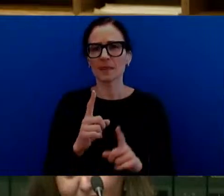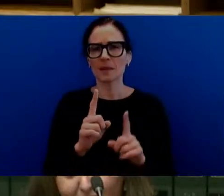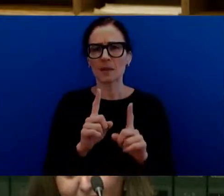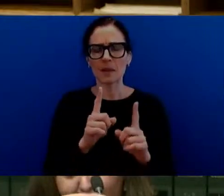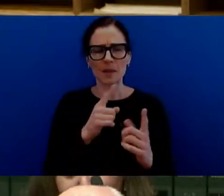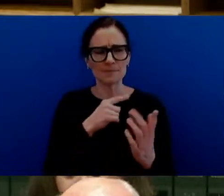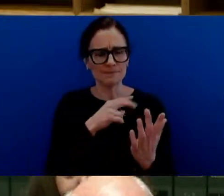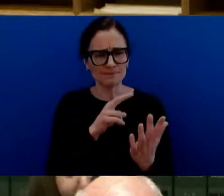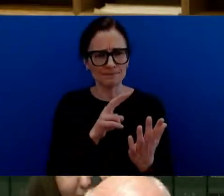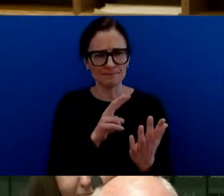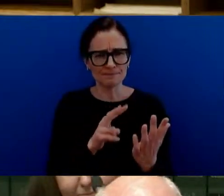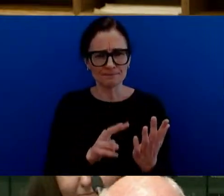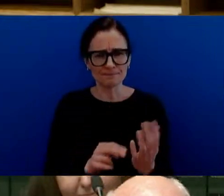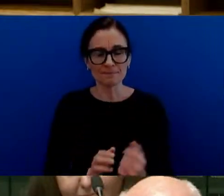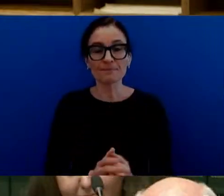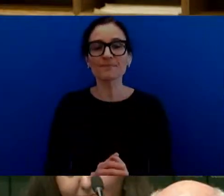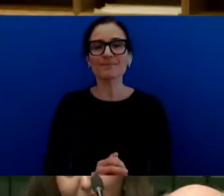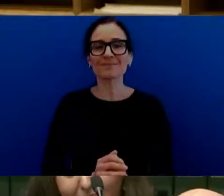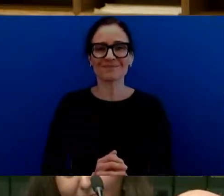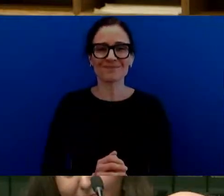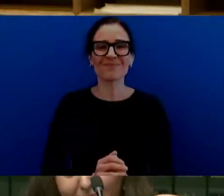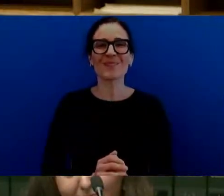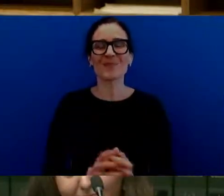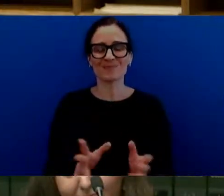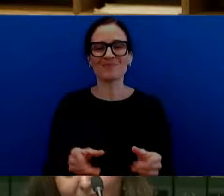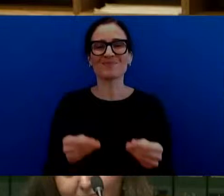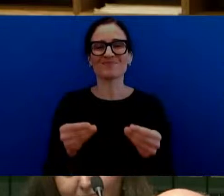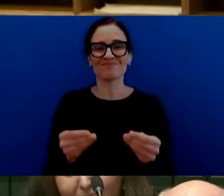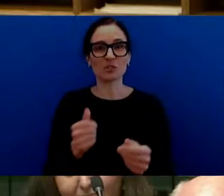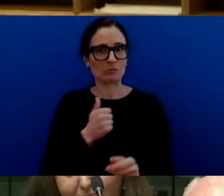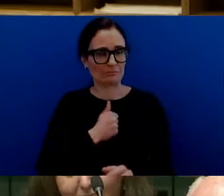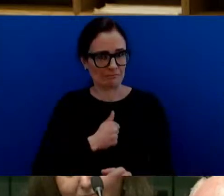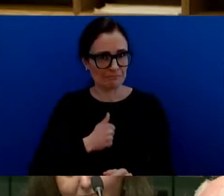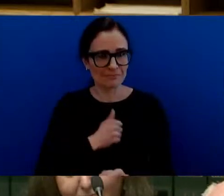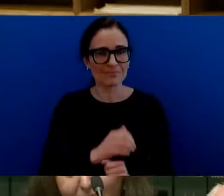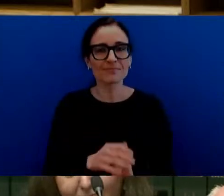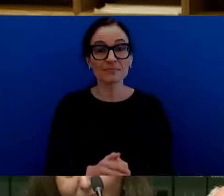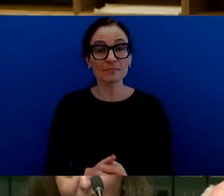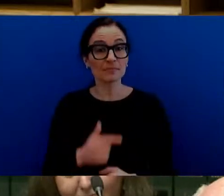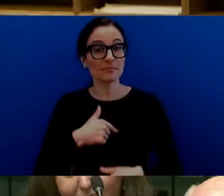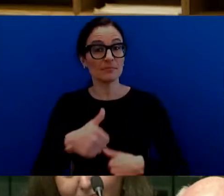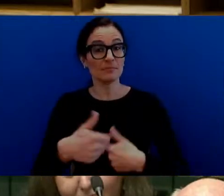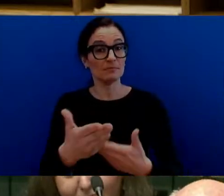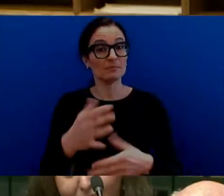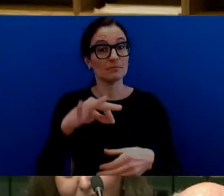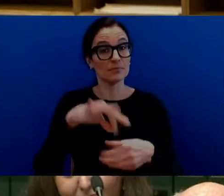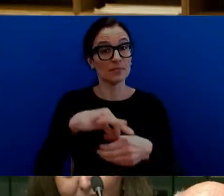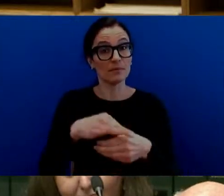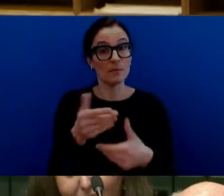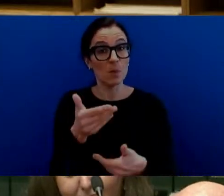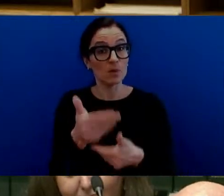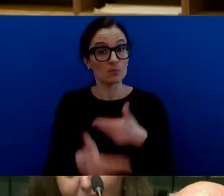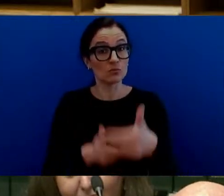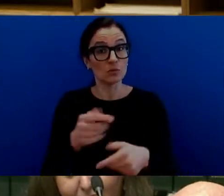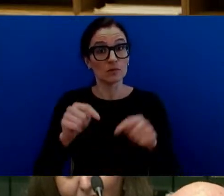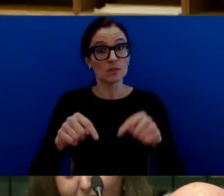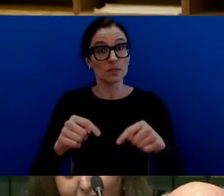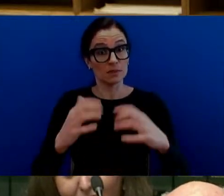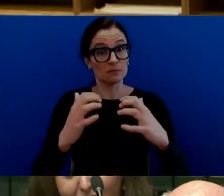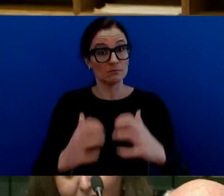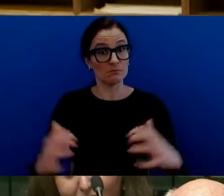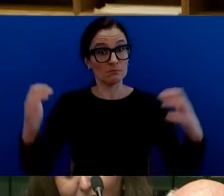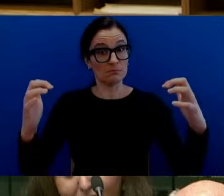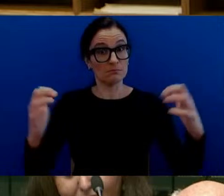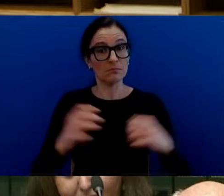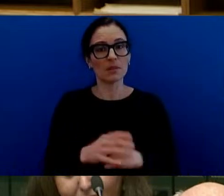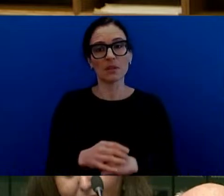There we go. Apologies. I move that the votes and proceedings of this House be printed, being first perused by the Honourable Speaker, and that